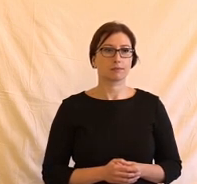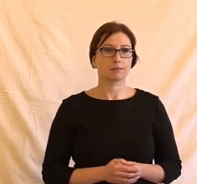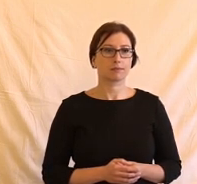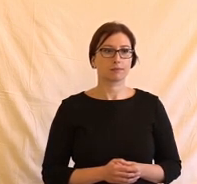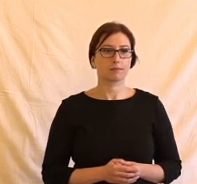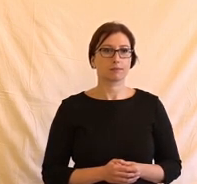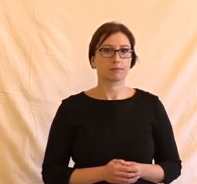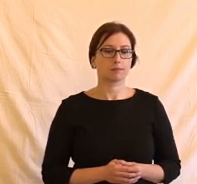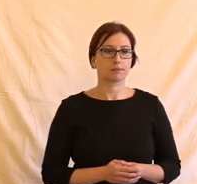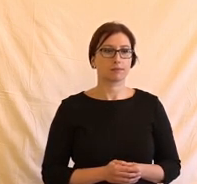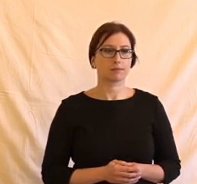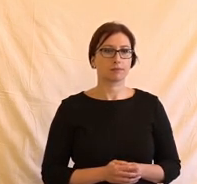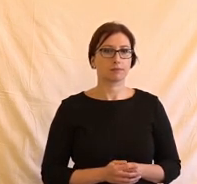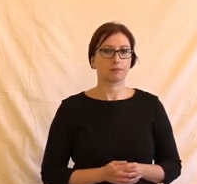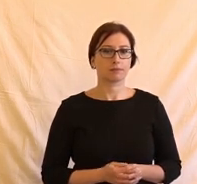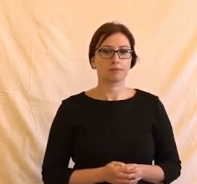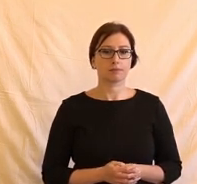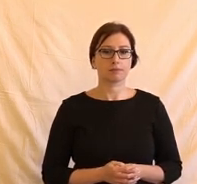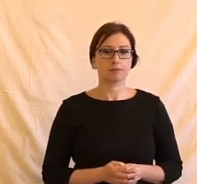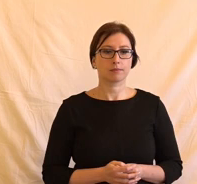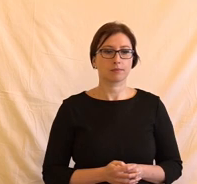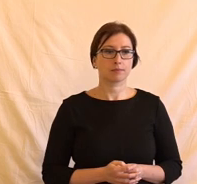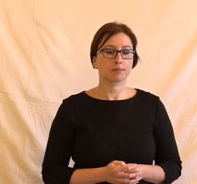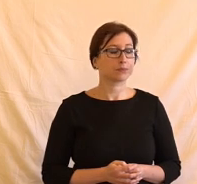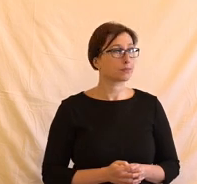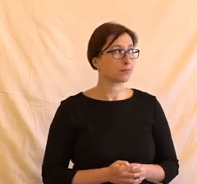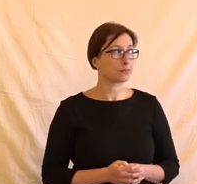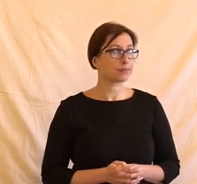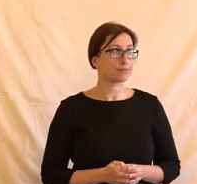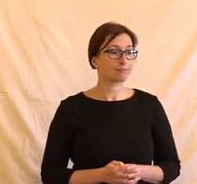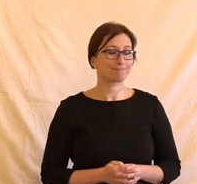you're trailing quite a bit behind us.